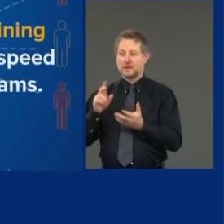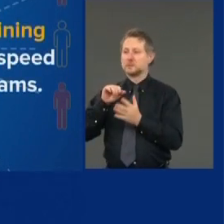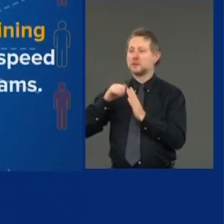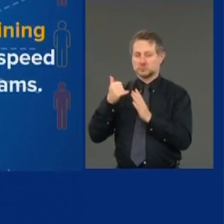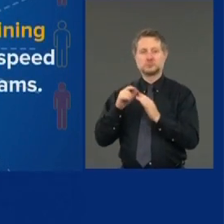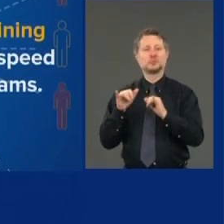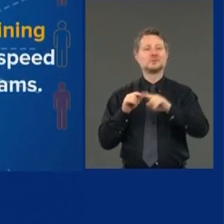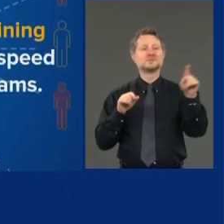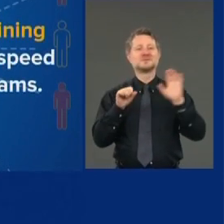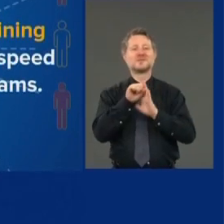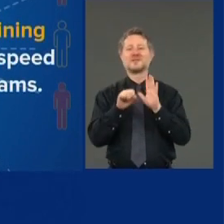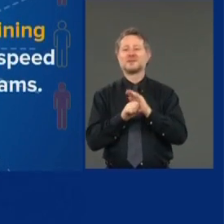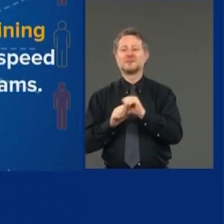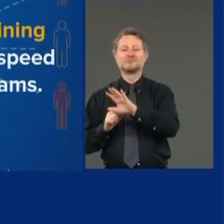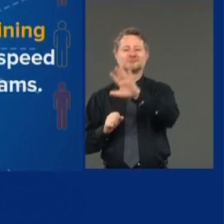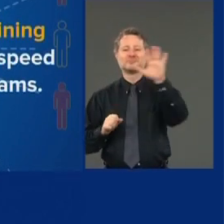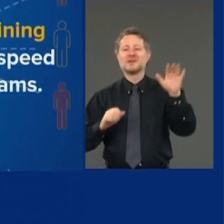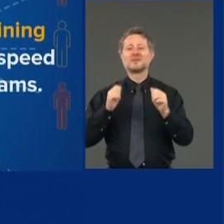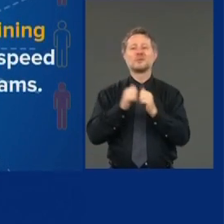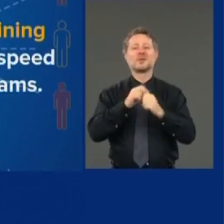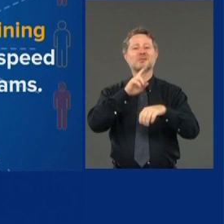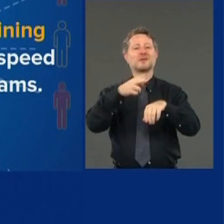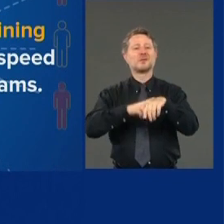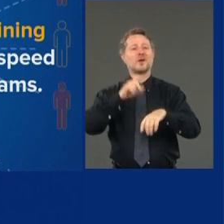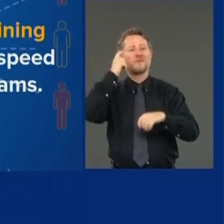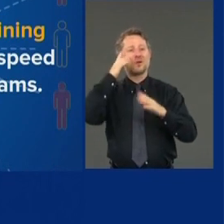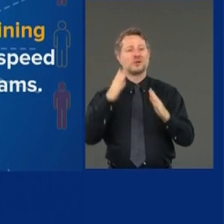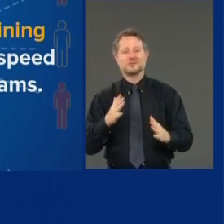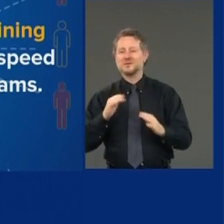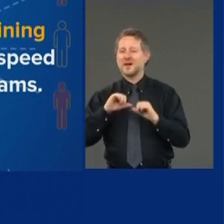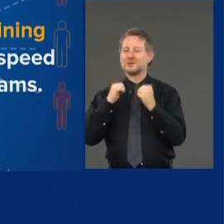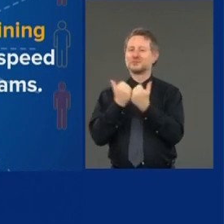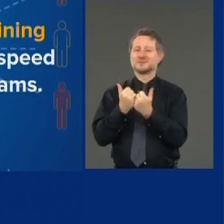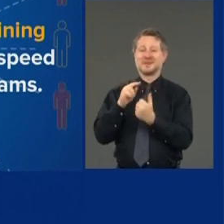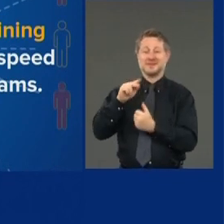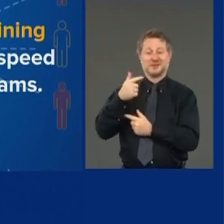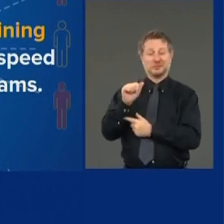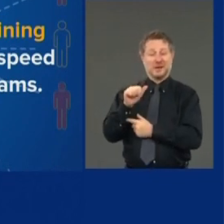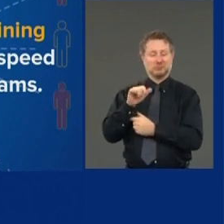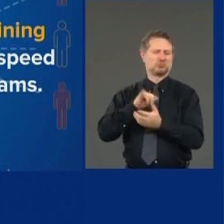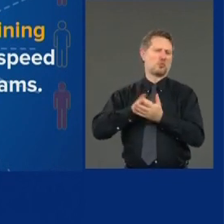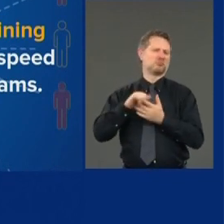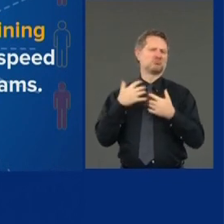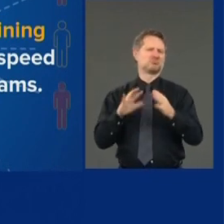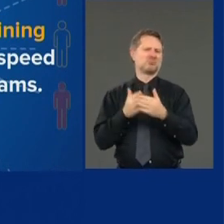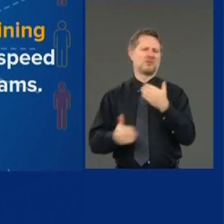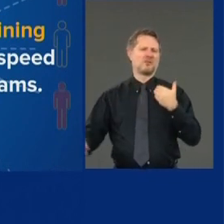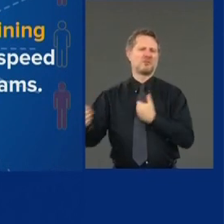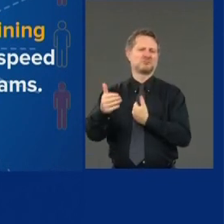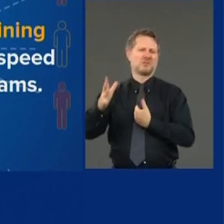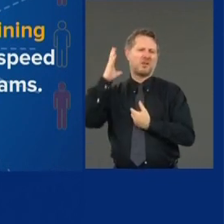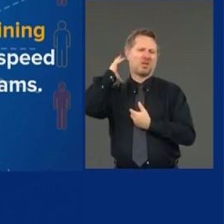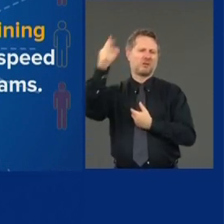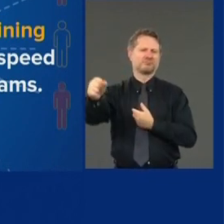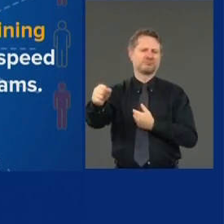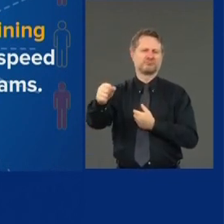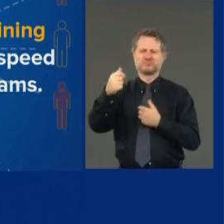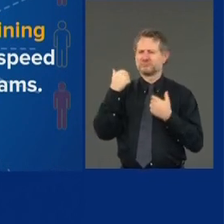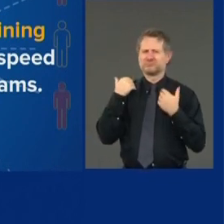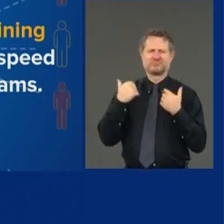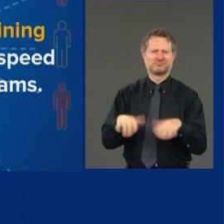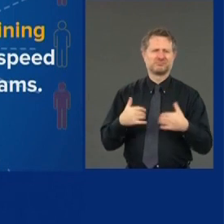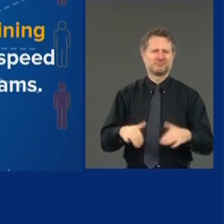Governors Association, because New York is ahead, and we do have more